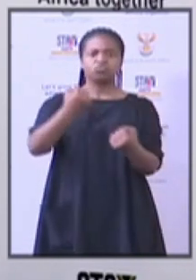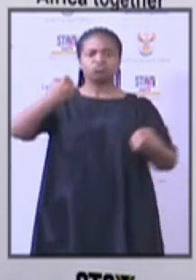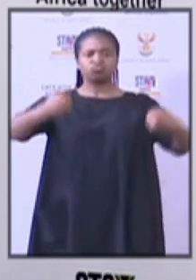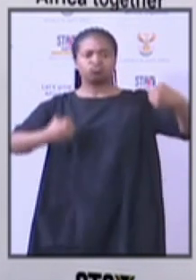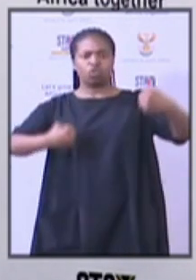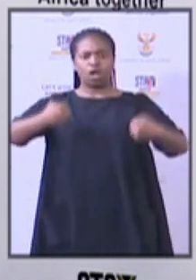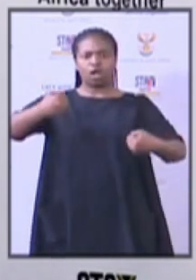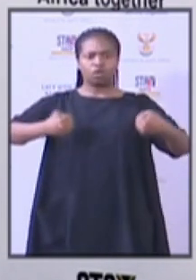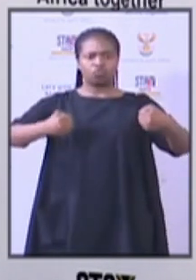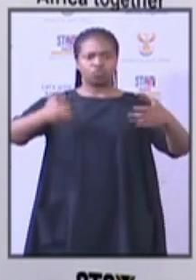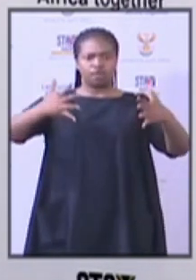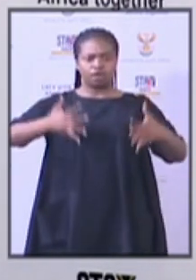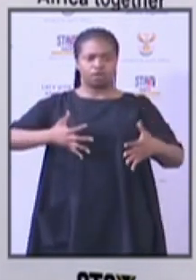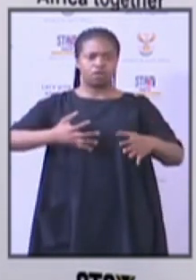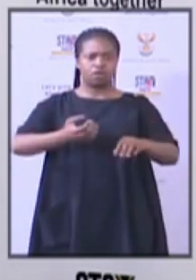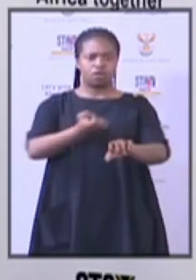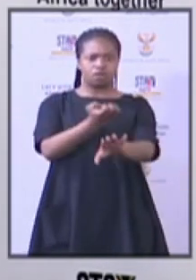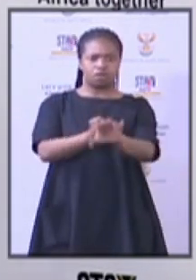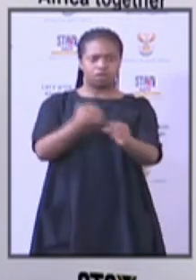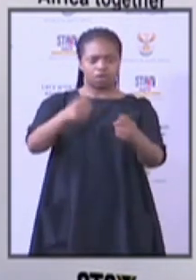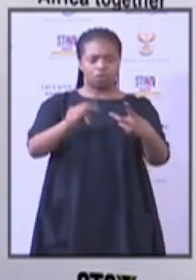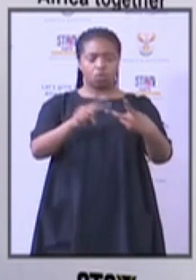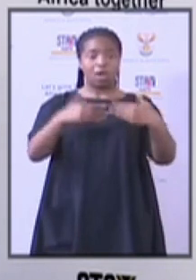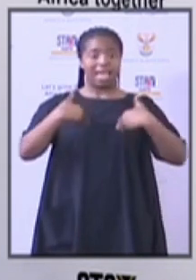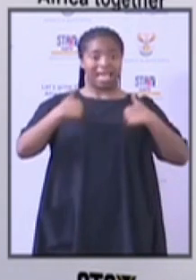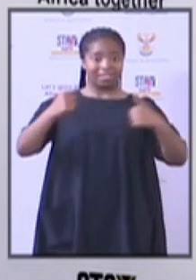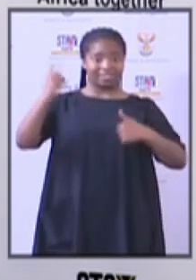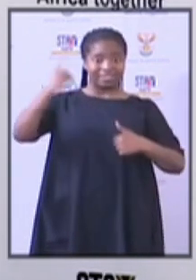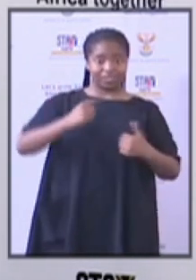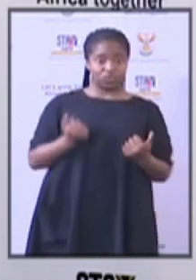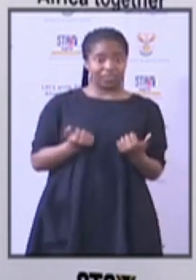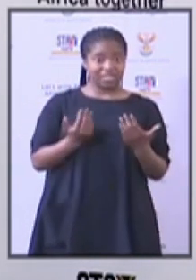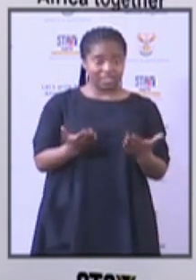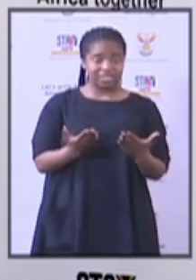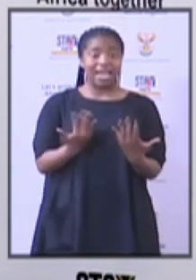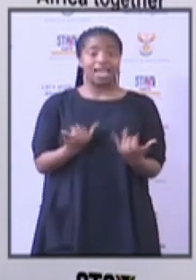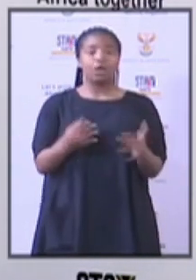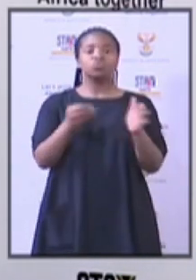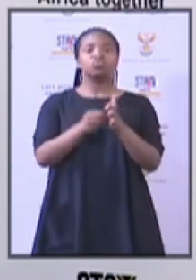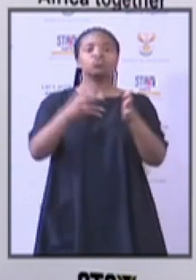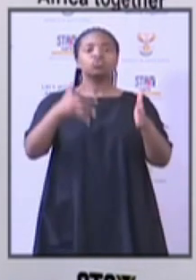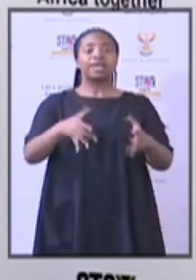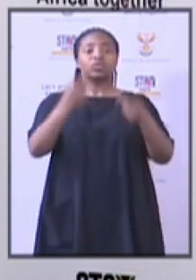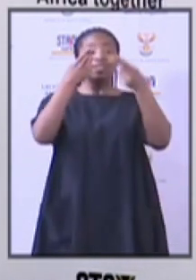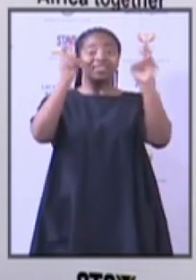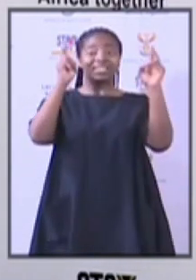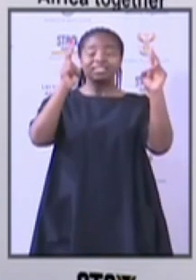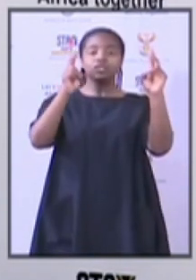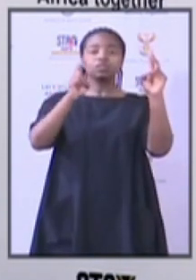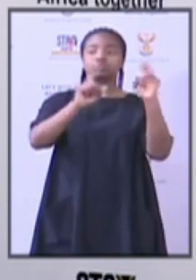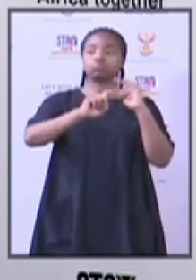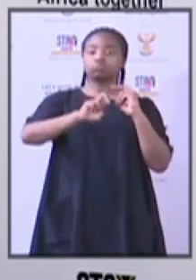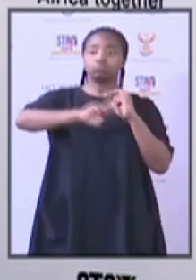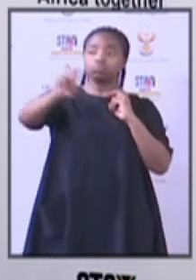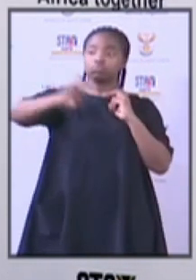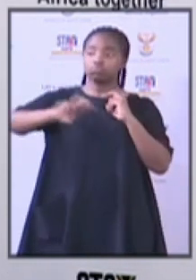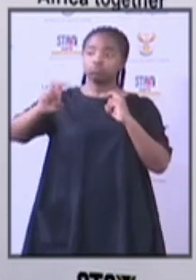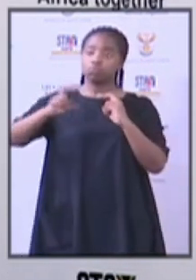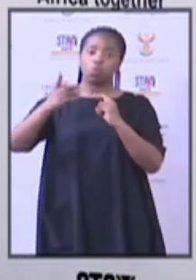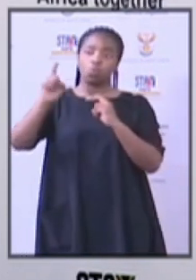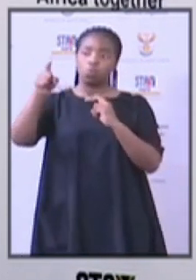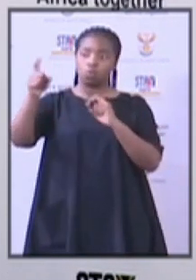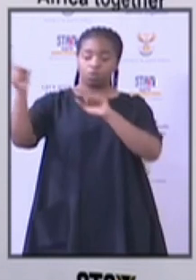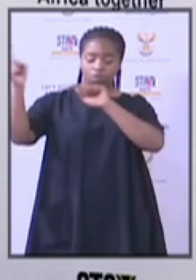the people who are coming for health services. We are now opening for students in neighboring countries who study in South